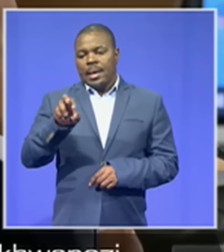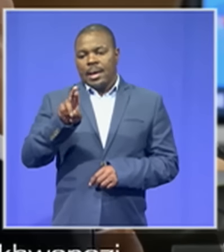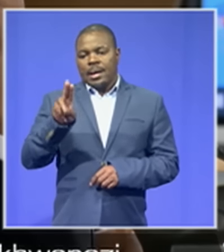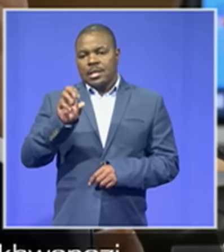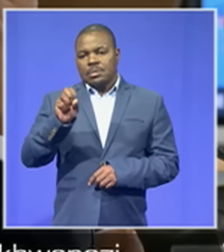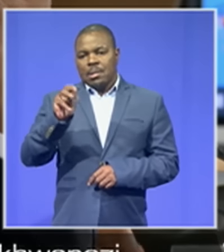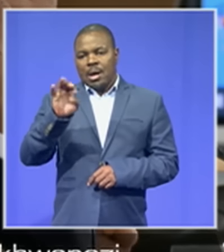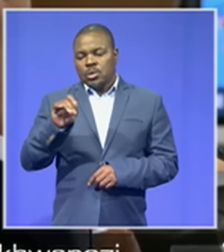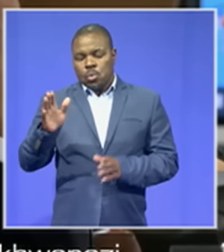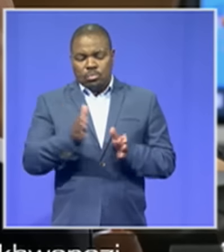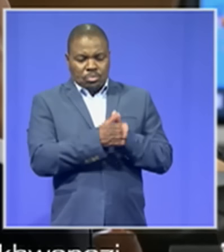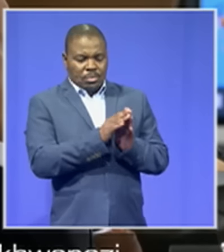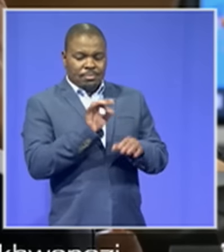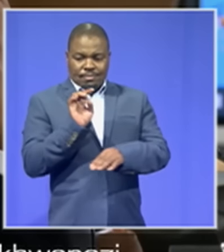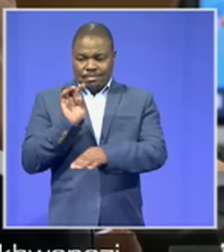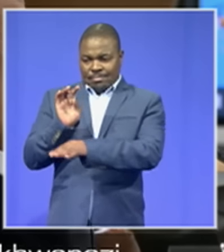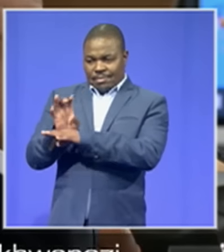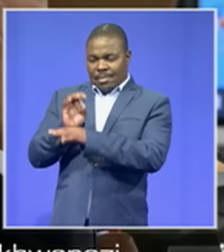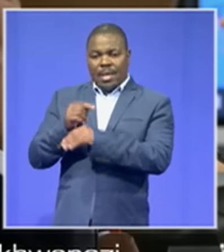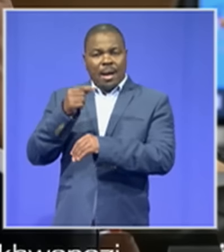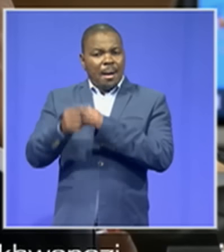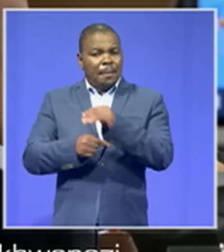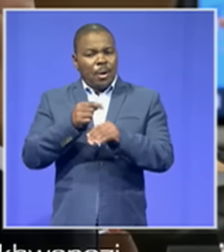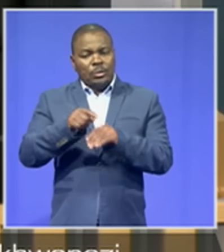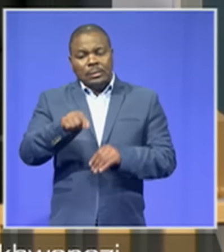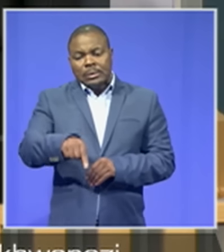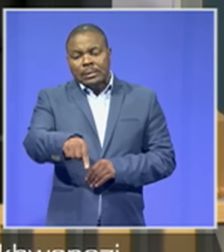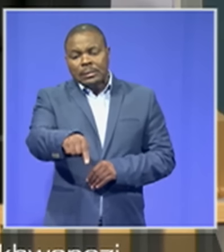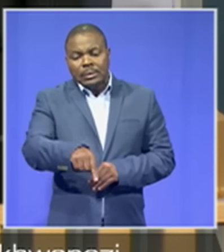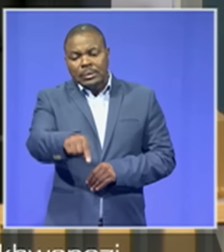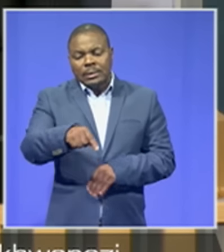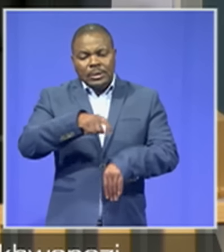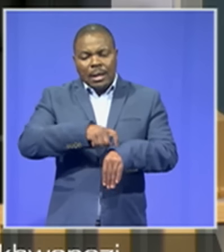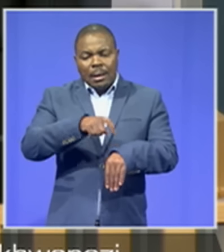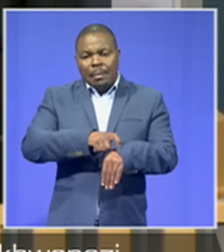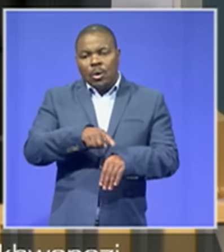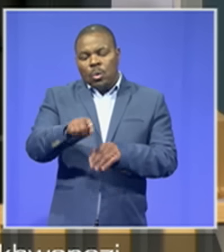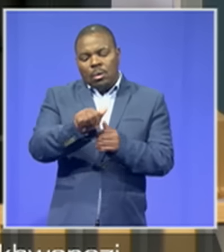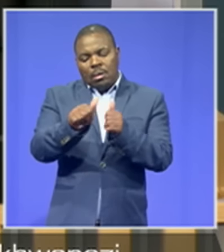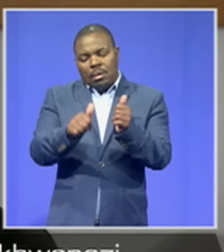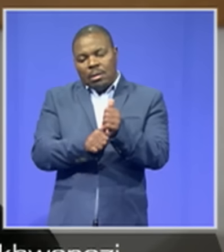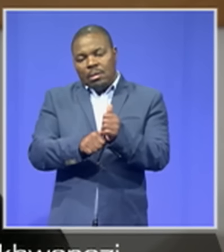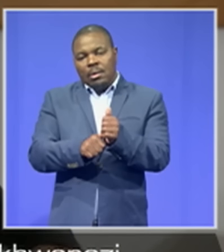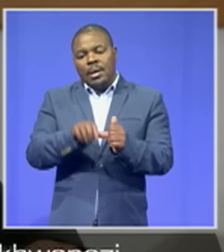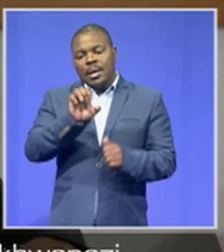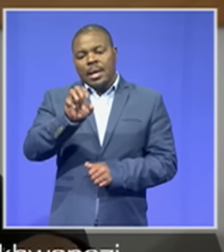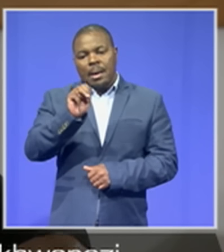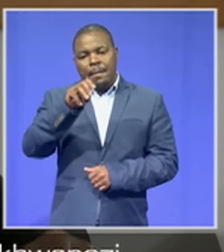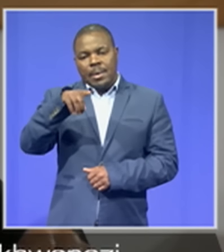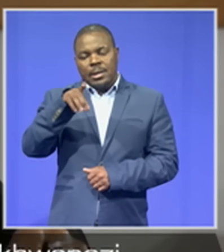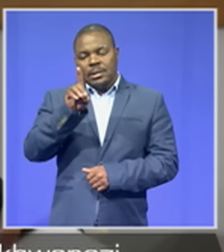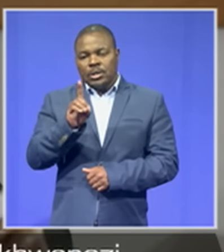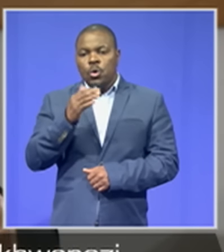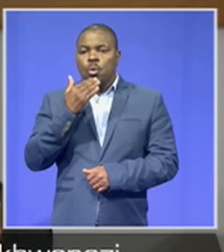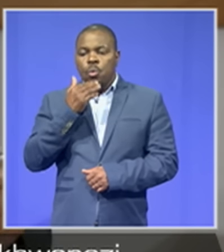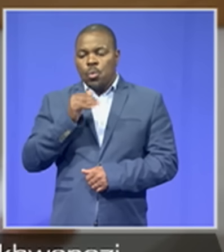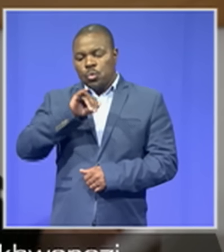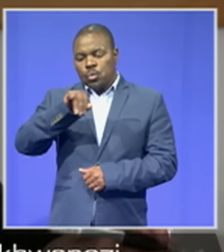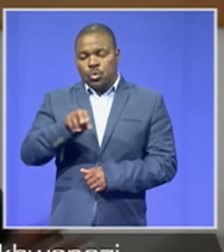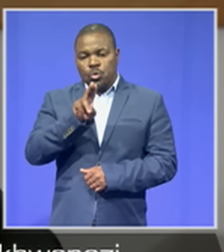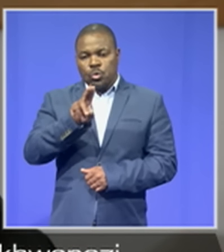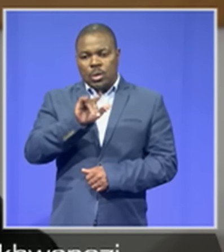Erasmus ya boeletsi mabapi le pheletso e haufi ya ho kginwa mosebetsing ha motlatsi wa moemedi wa EMPD mokomishenara